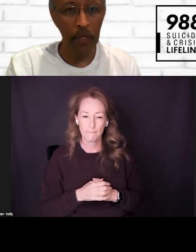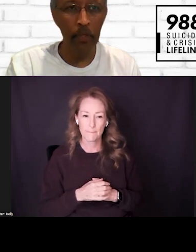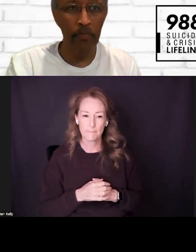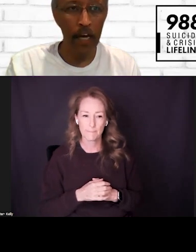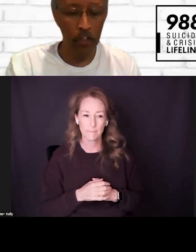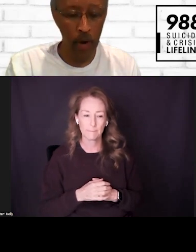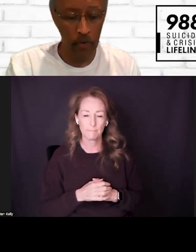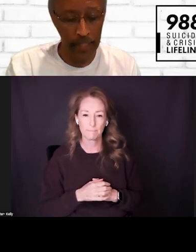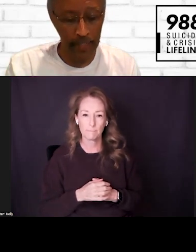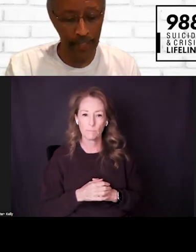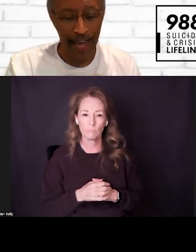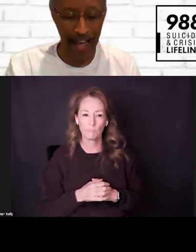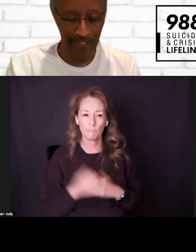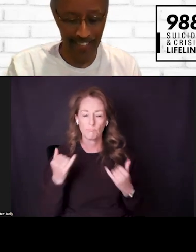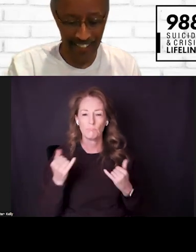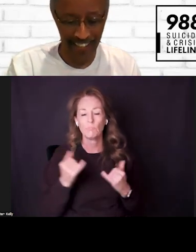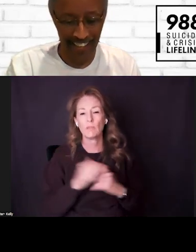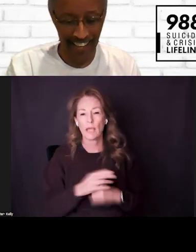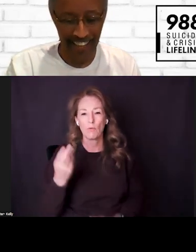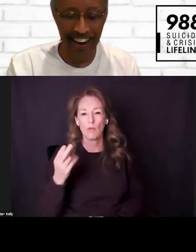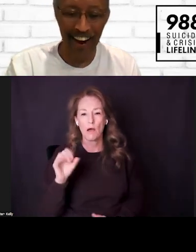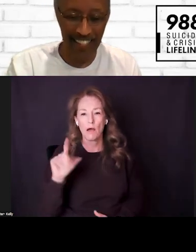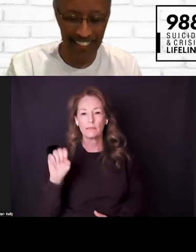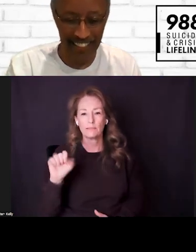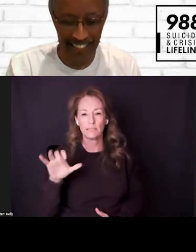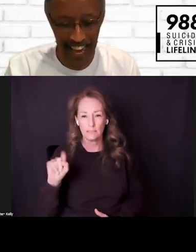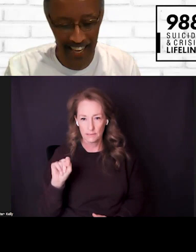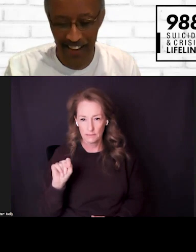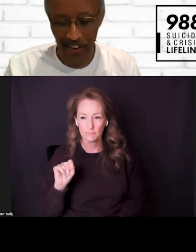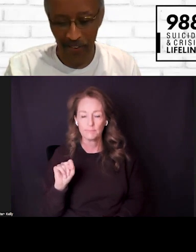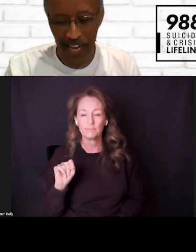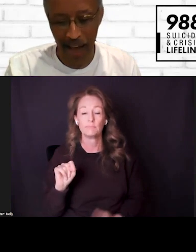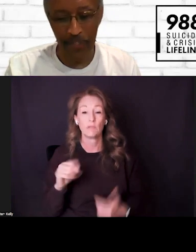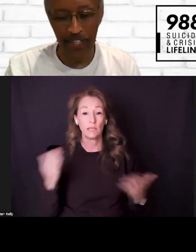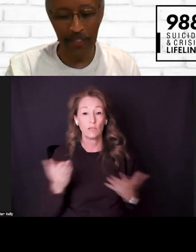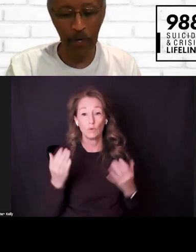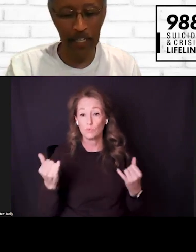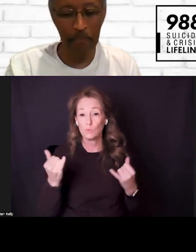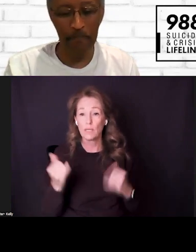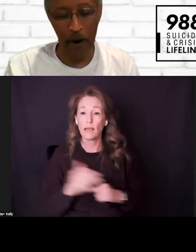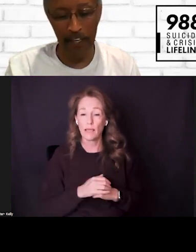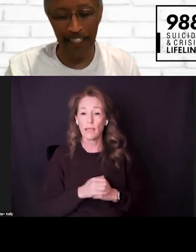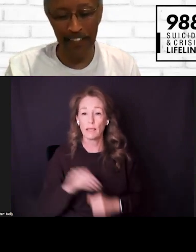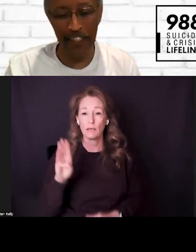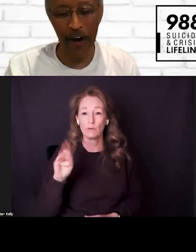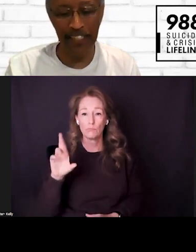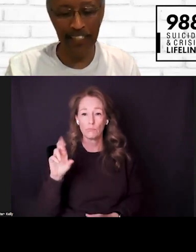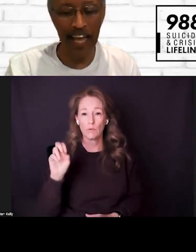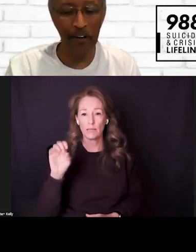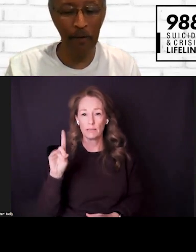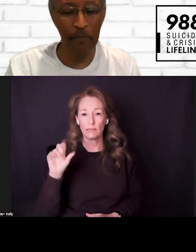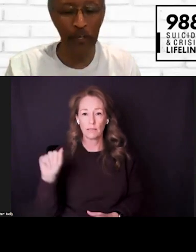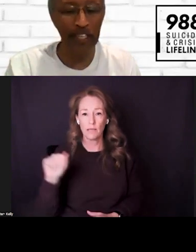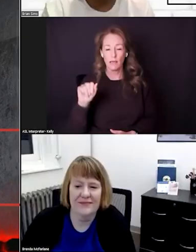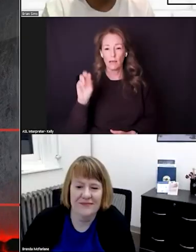And I want to move now to our crisis hot seat. And in our hot seat today, we have with us Brenda McFarland, who's a Crisis